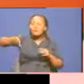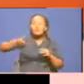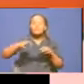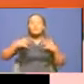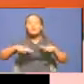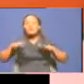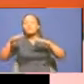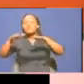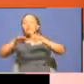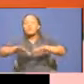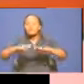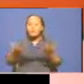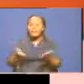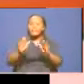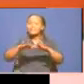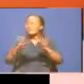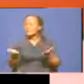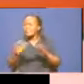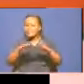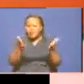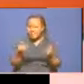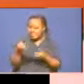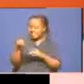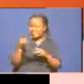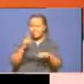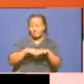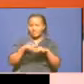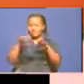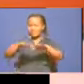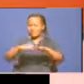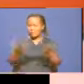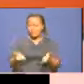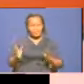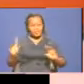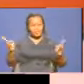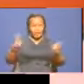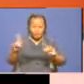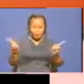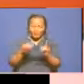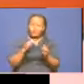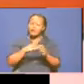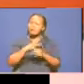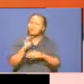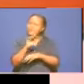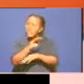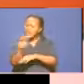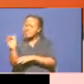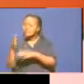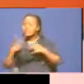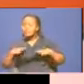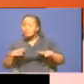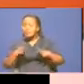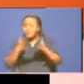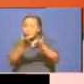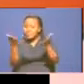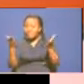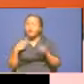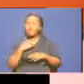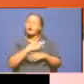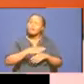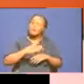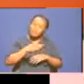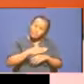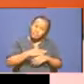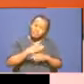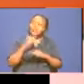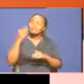Mm-hmm. Now is not the time to go for this. I humbly appeal to everybody, postpone these gatherings, postpone the weddings,